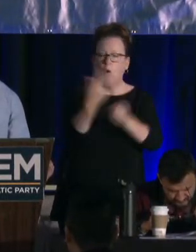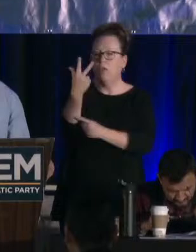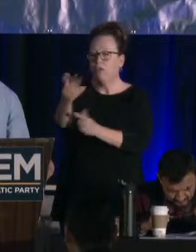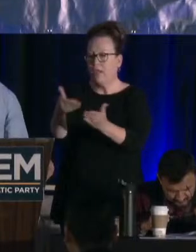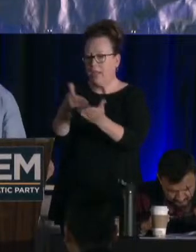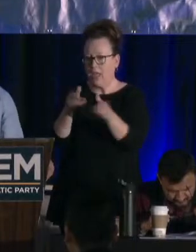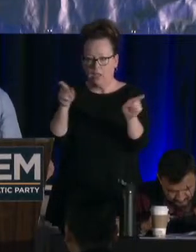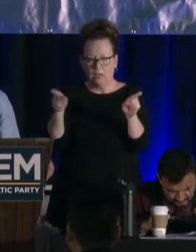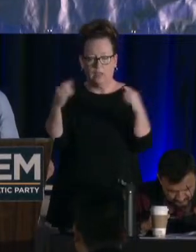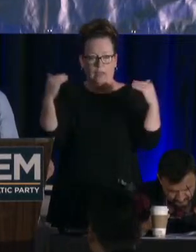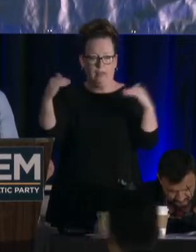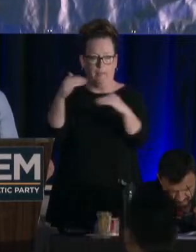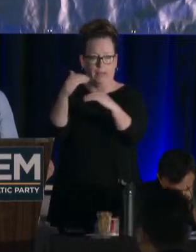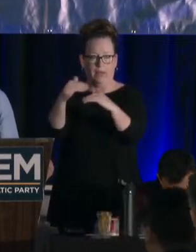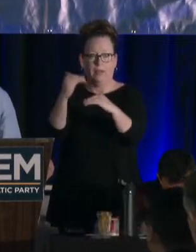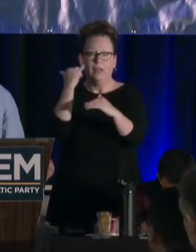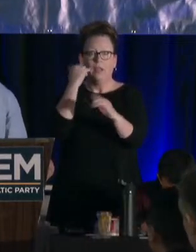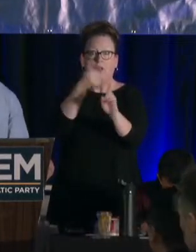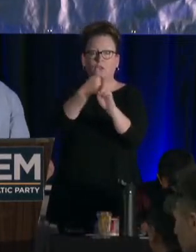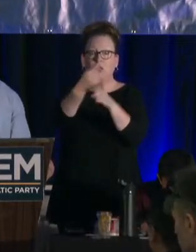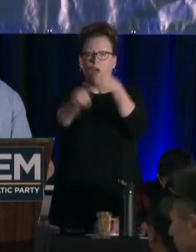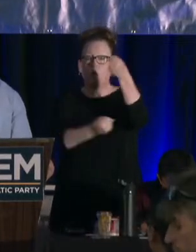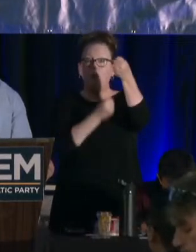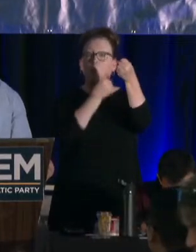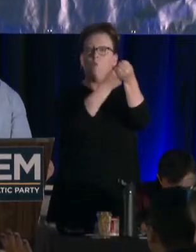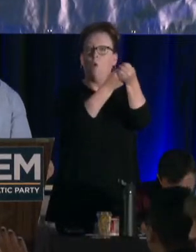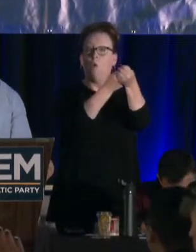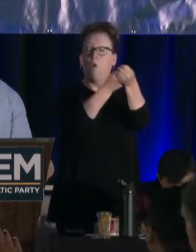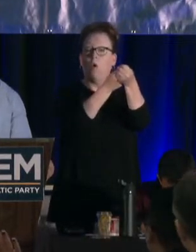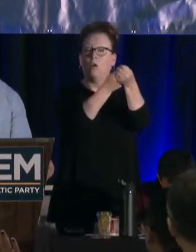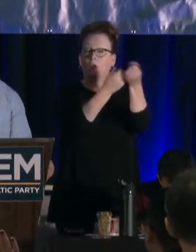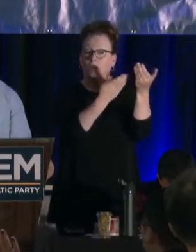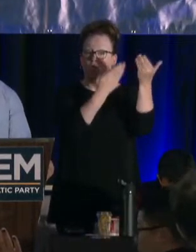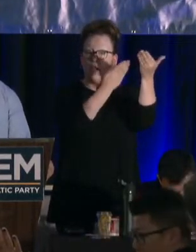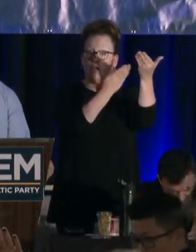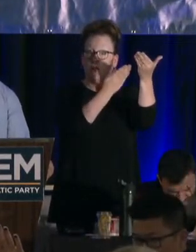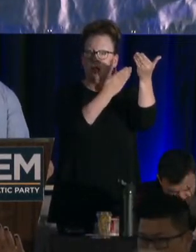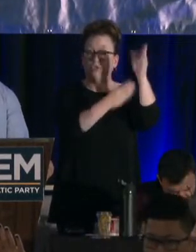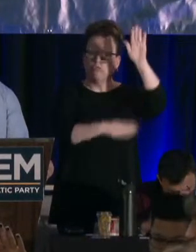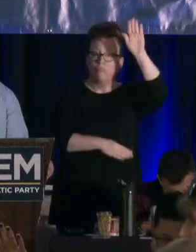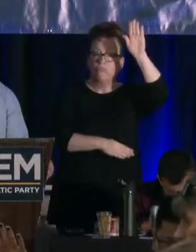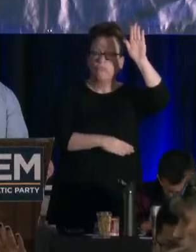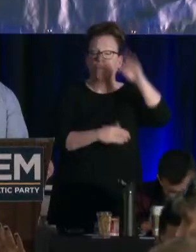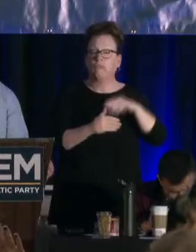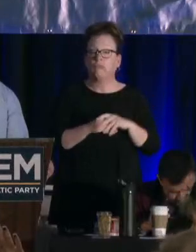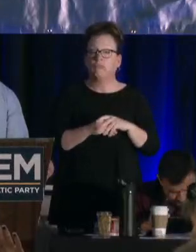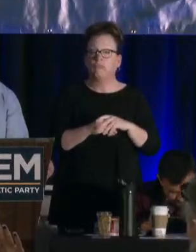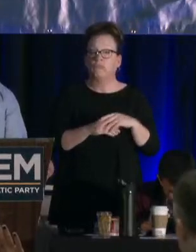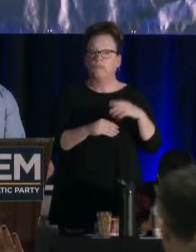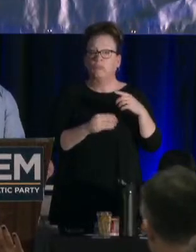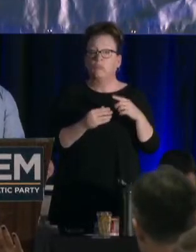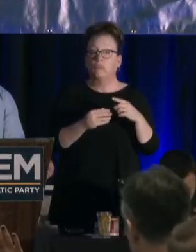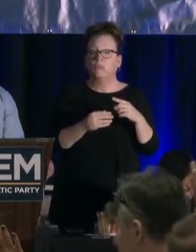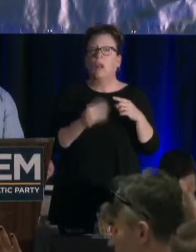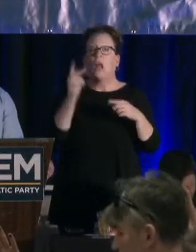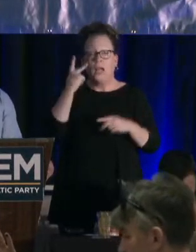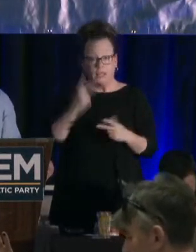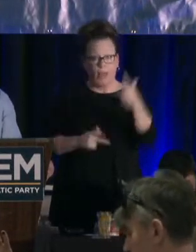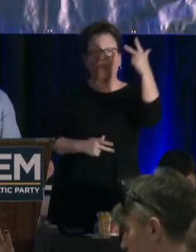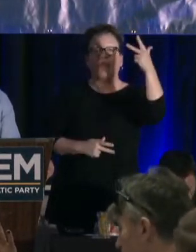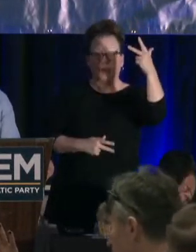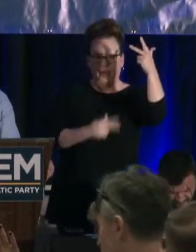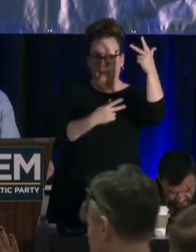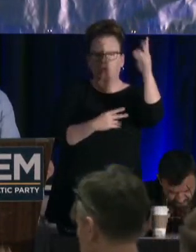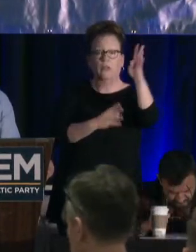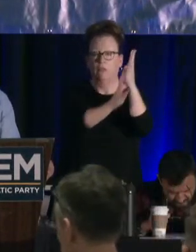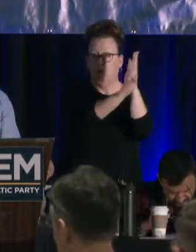So if you're for the committee's recommendation. Do we only have one mic? Yeah. We only have one mic. I see 3 people, so